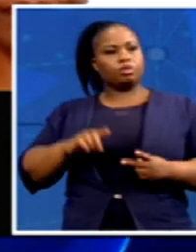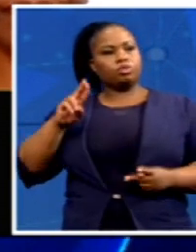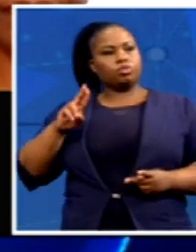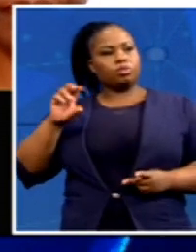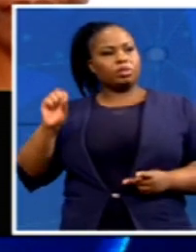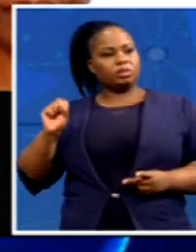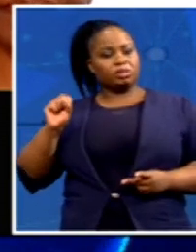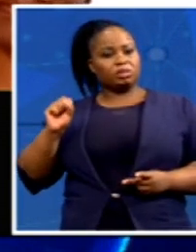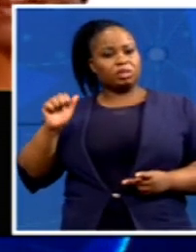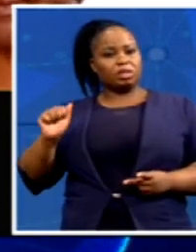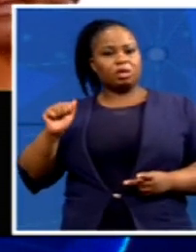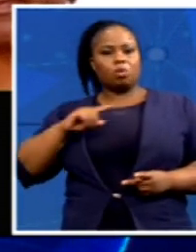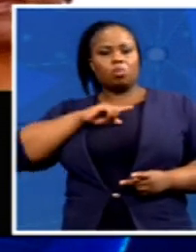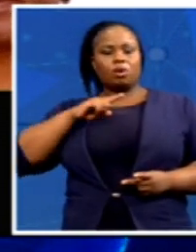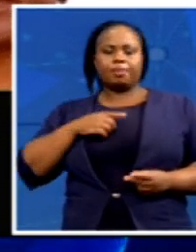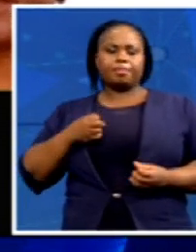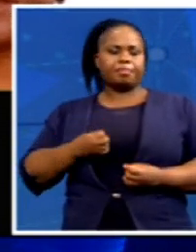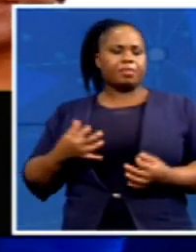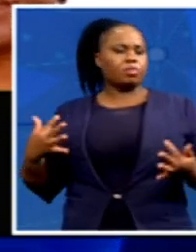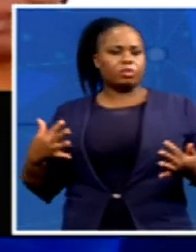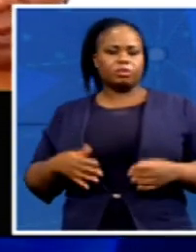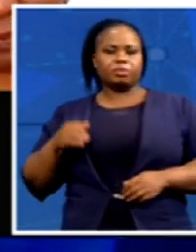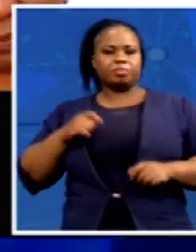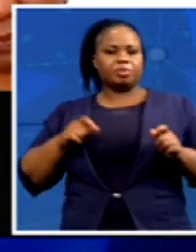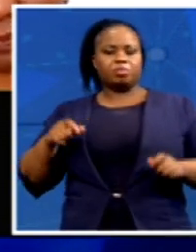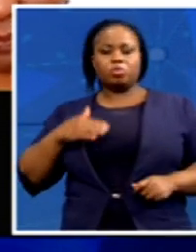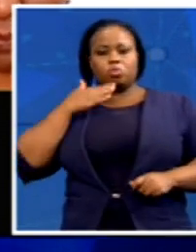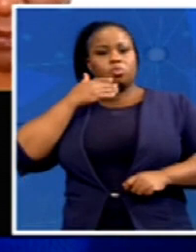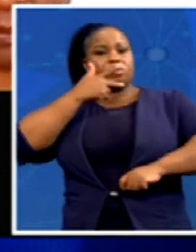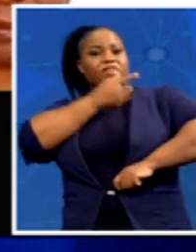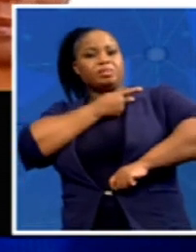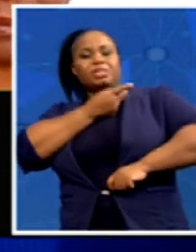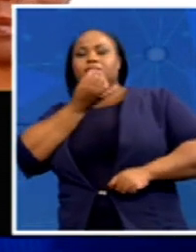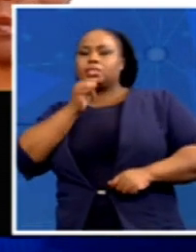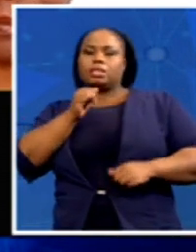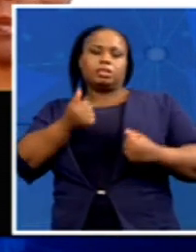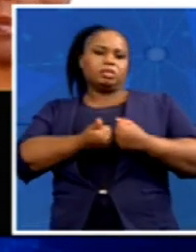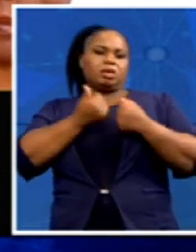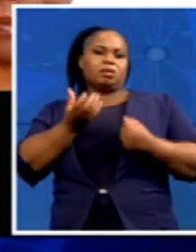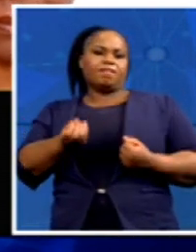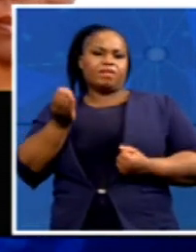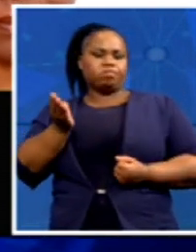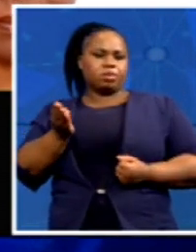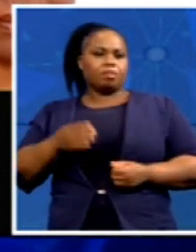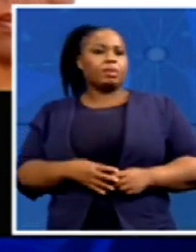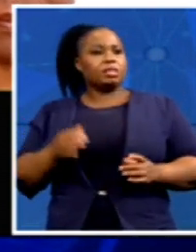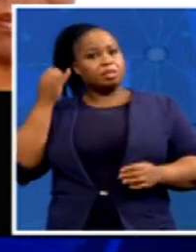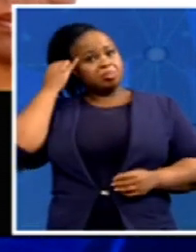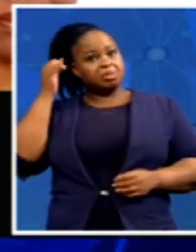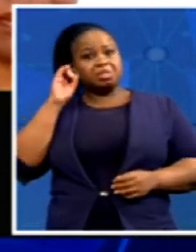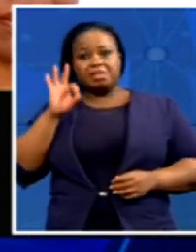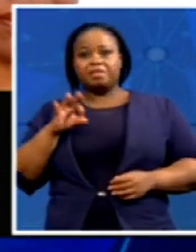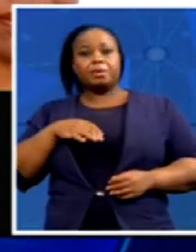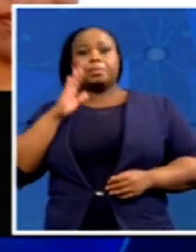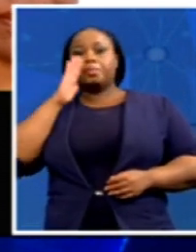populations have been vaccinated, but there's still challenge. Just imagine if they were not vaccinated, hospitals would be full with